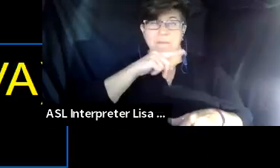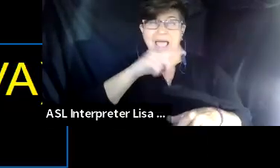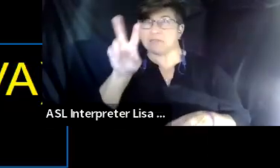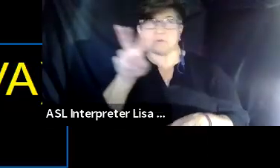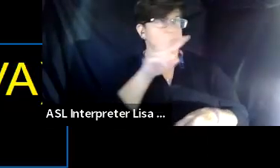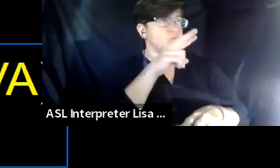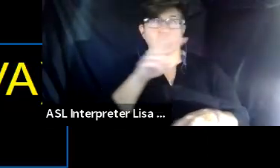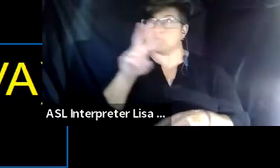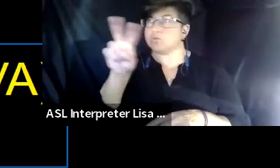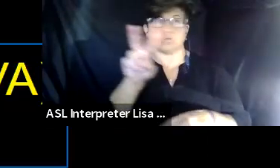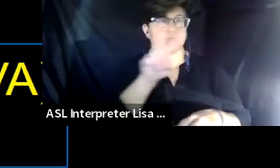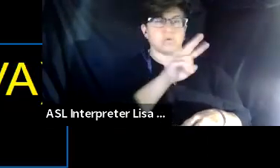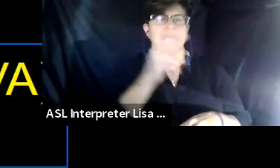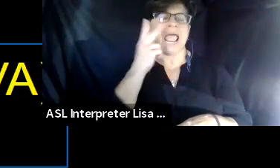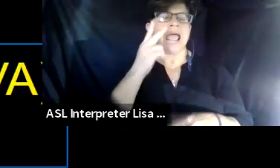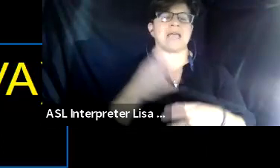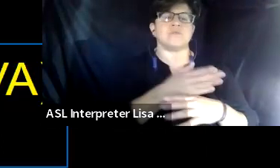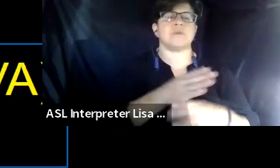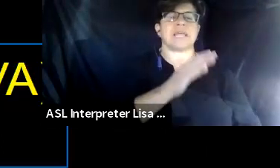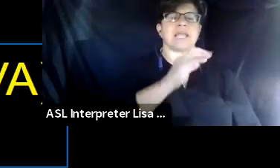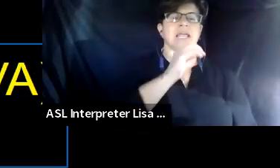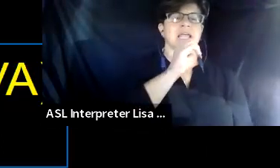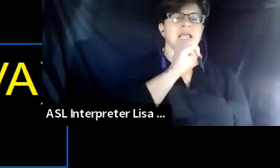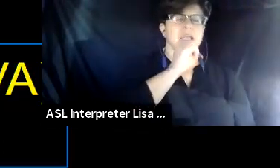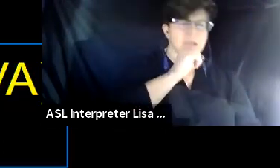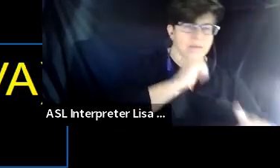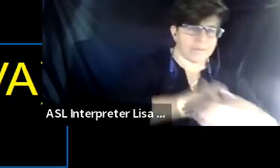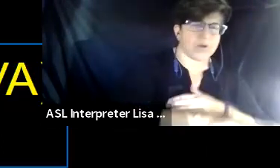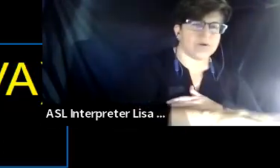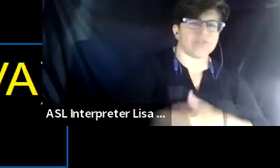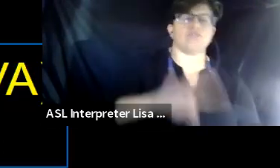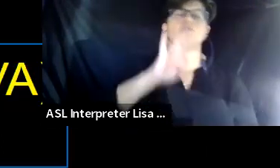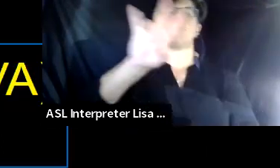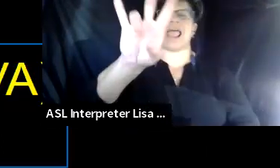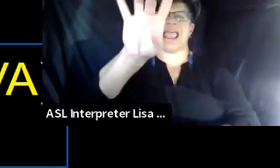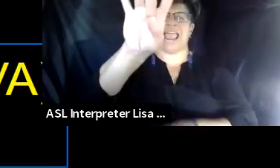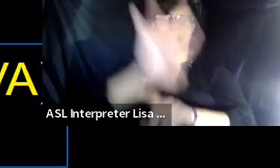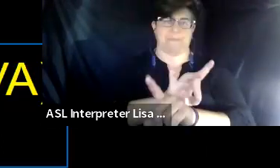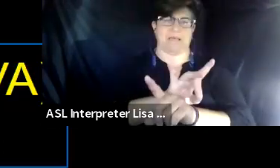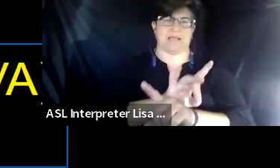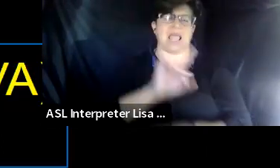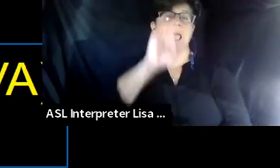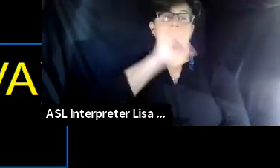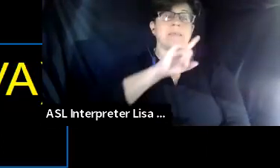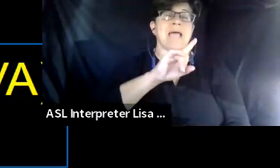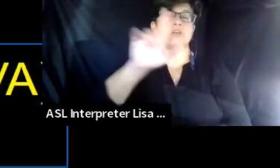you can see here that between the age of birth and the age of 8 months, these mice slowly lose their visual acuity, and by 8 months they cannot